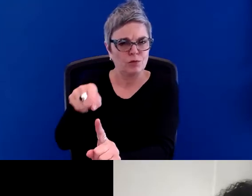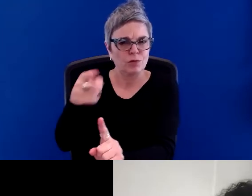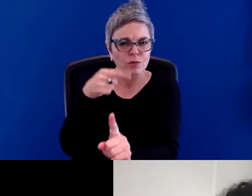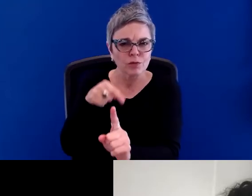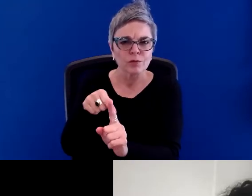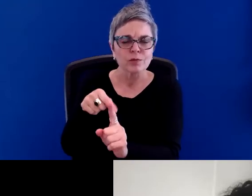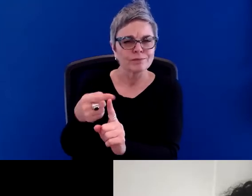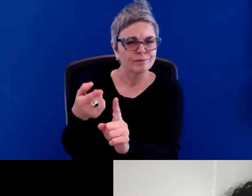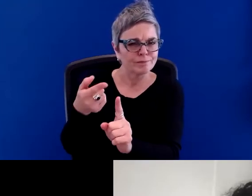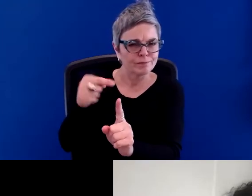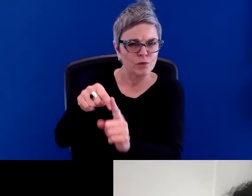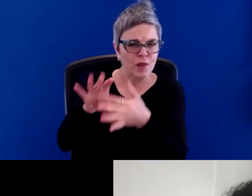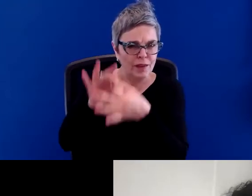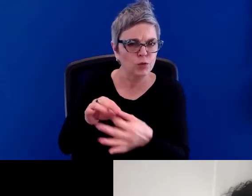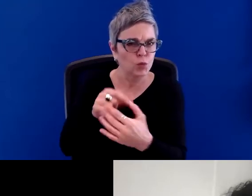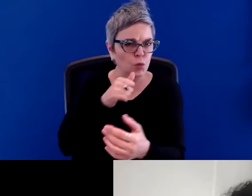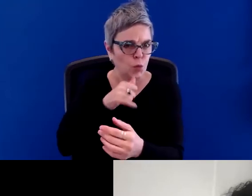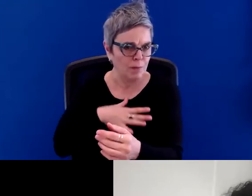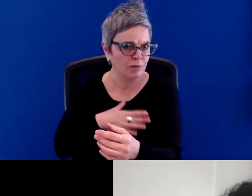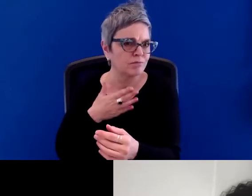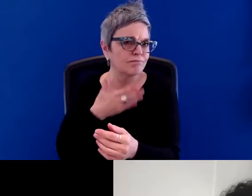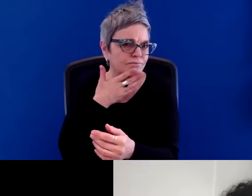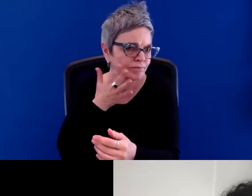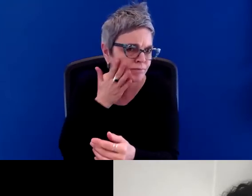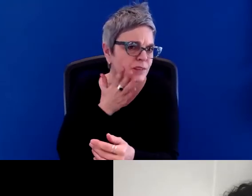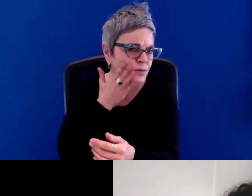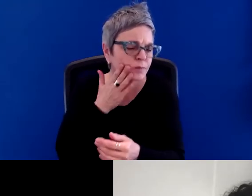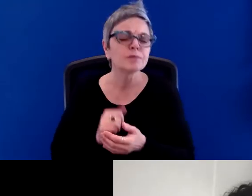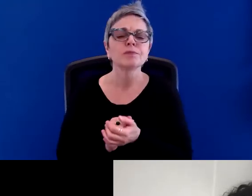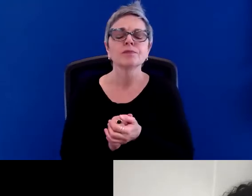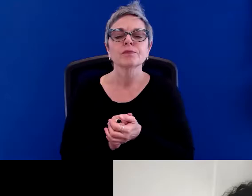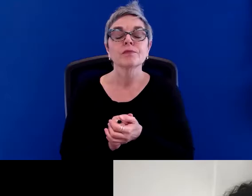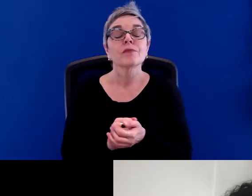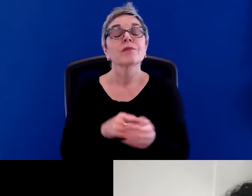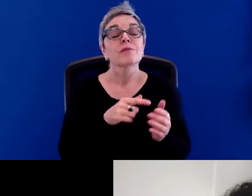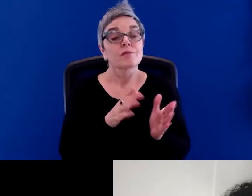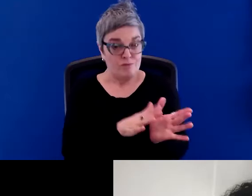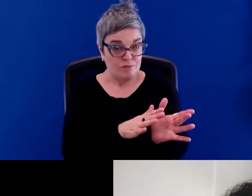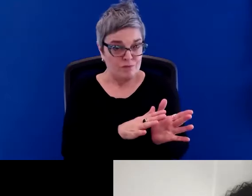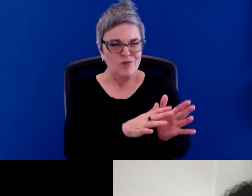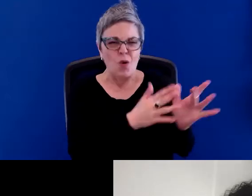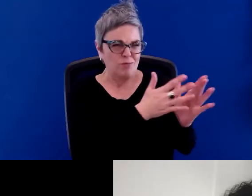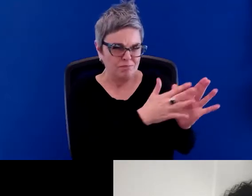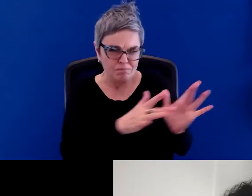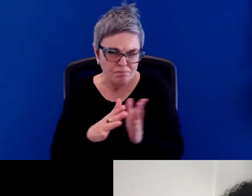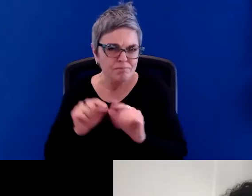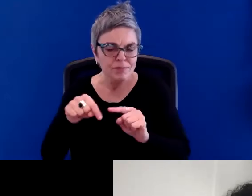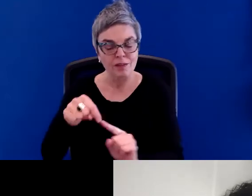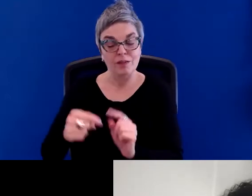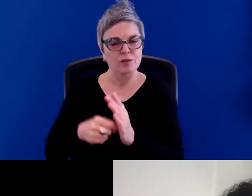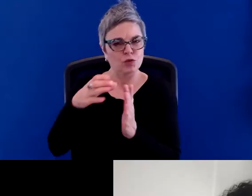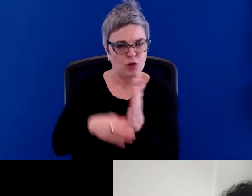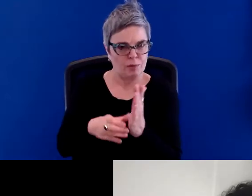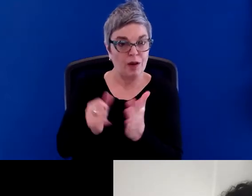well. So in this chapter, Sarah and I utilized frameworks of intersectionality